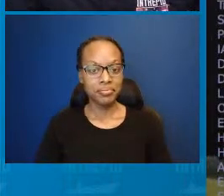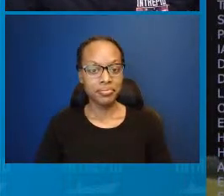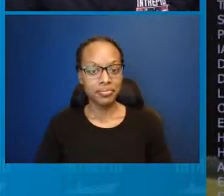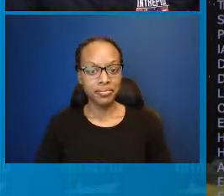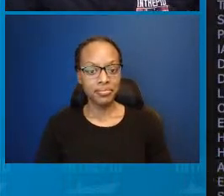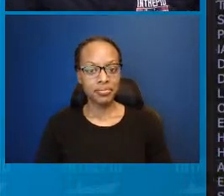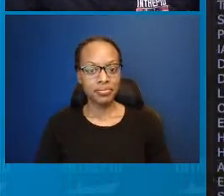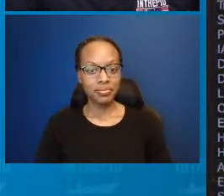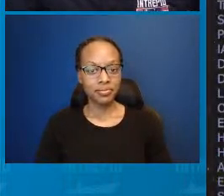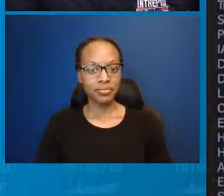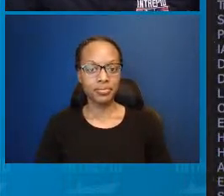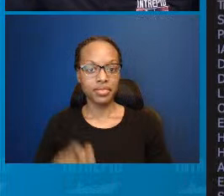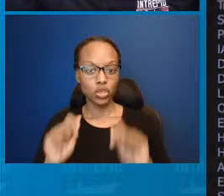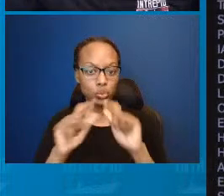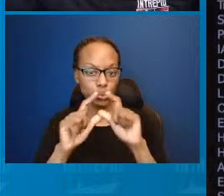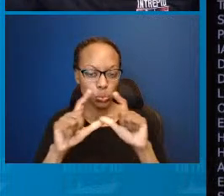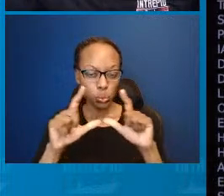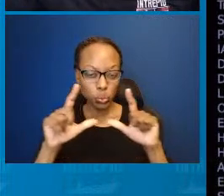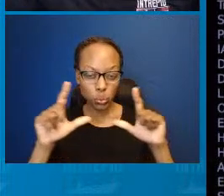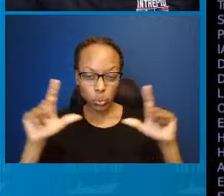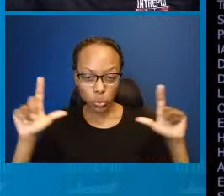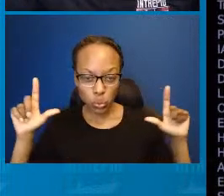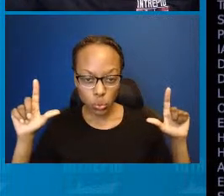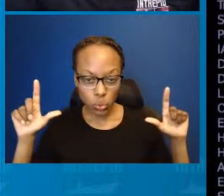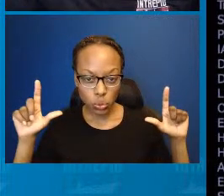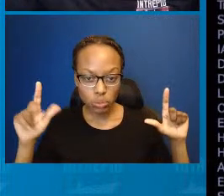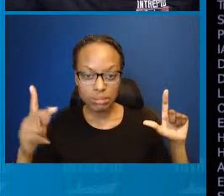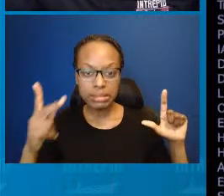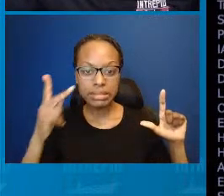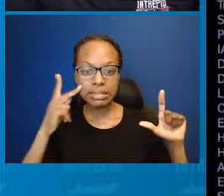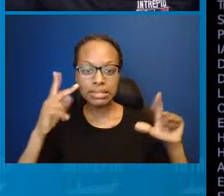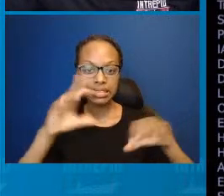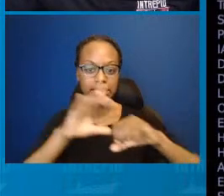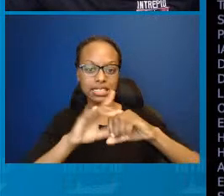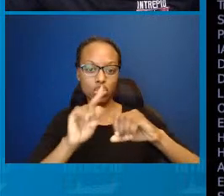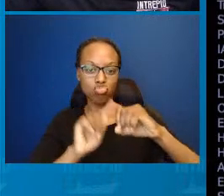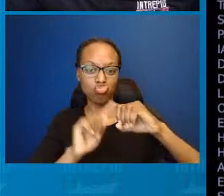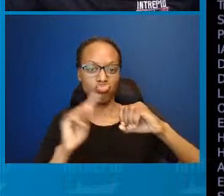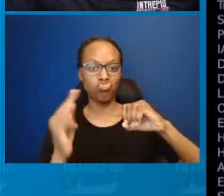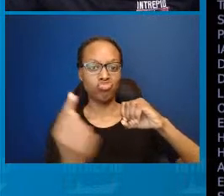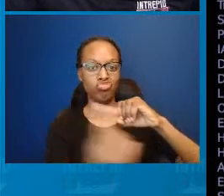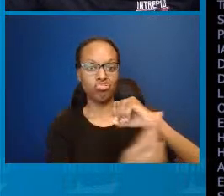And we can zoom into Saturn. Check out those beautiful rings. Look at that.